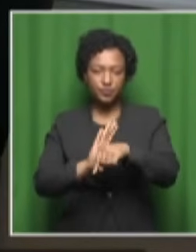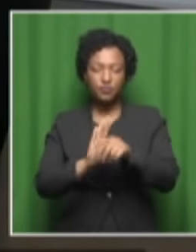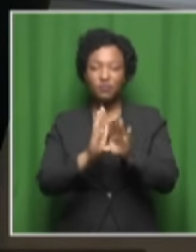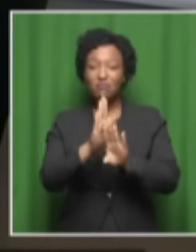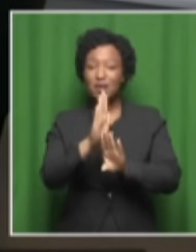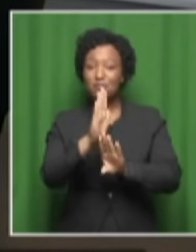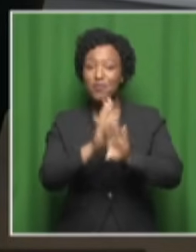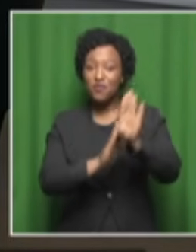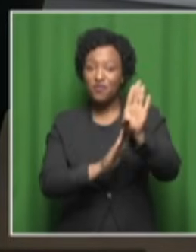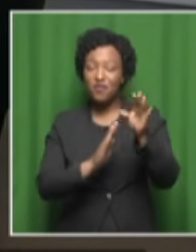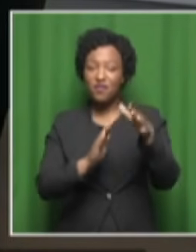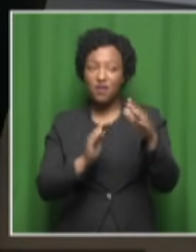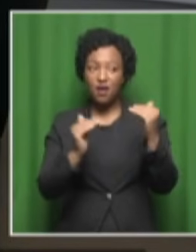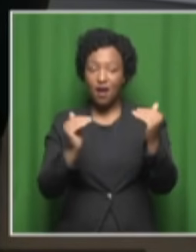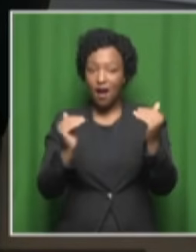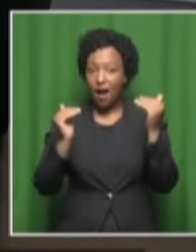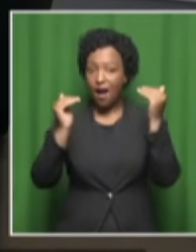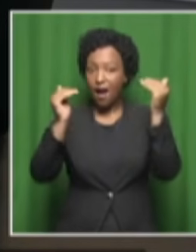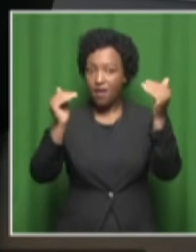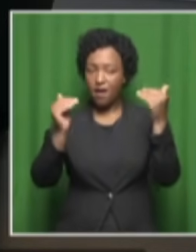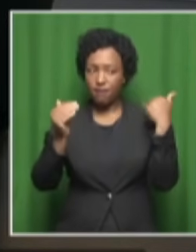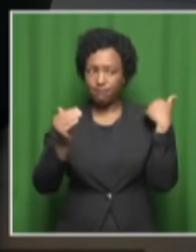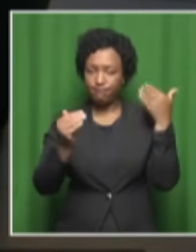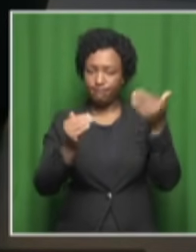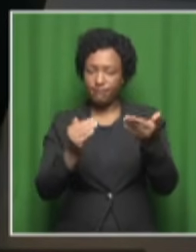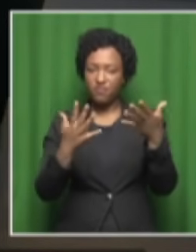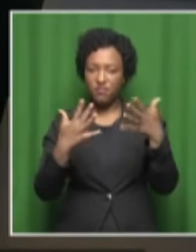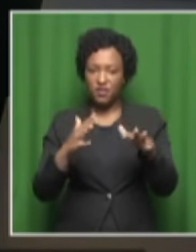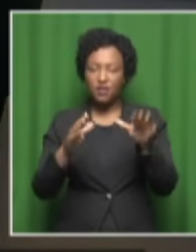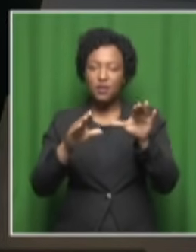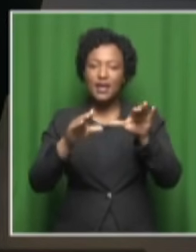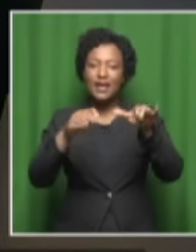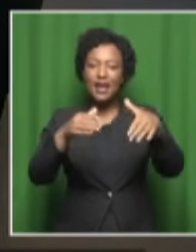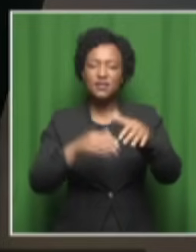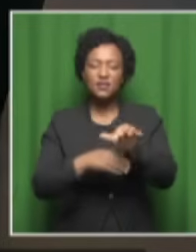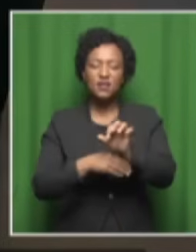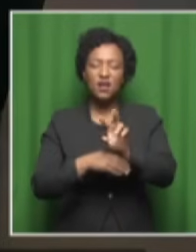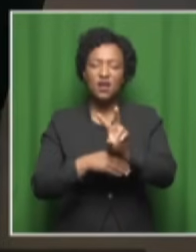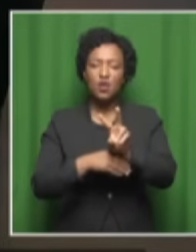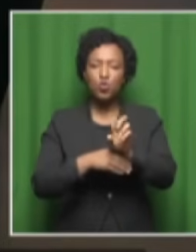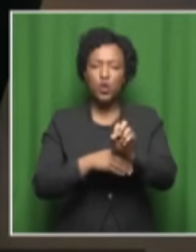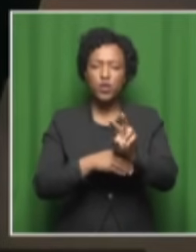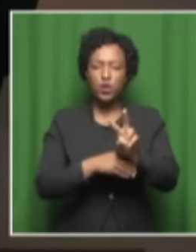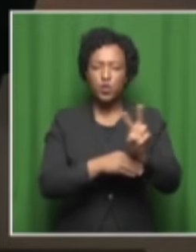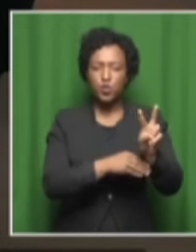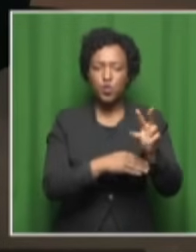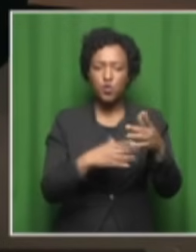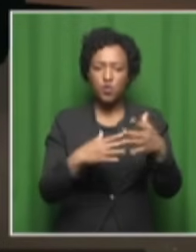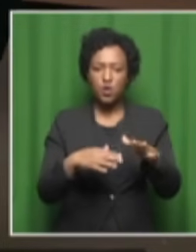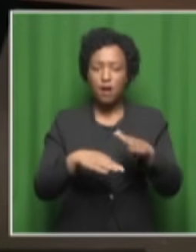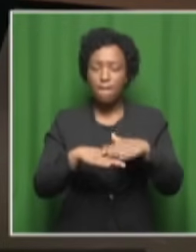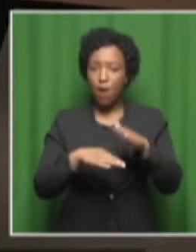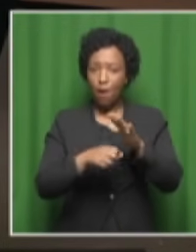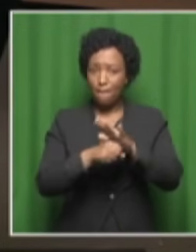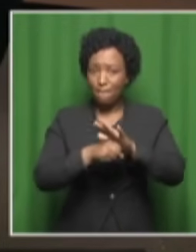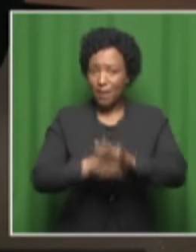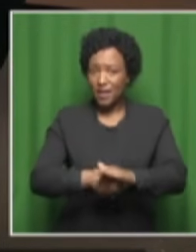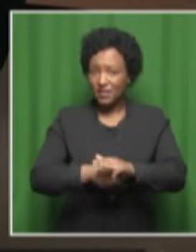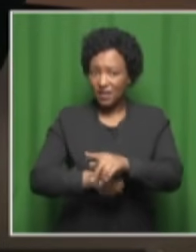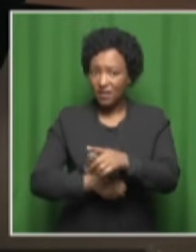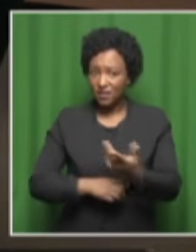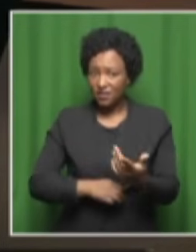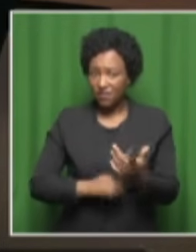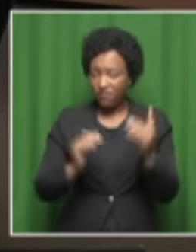that's ever been achieved by a class, and we leave it to the class of 2023. Yep. Obviously, this is putting even more pressure on tertiary